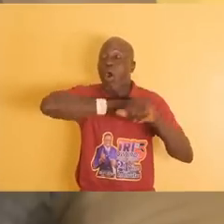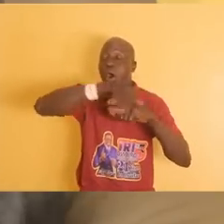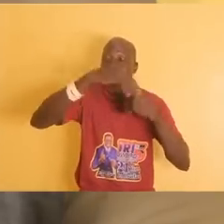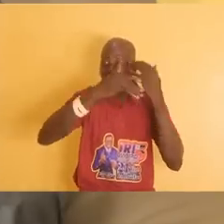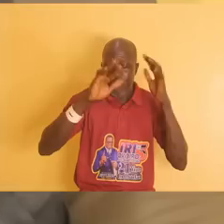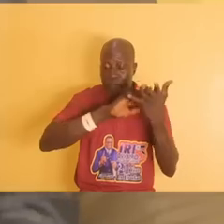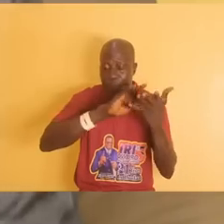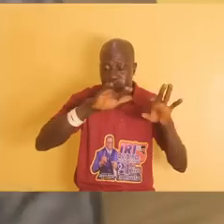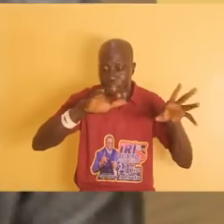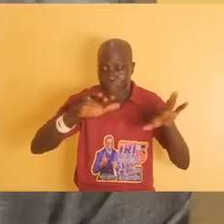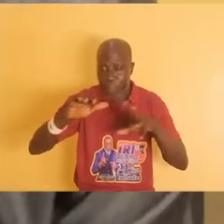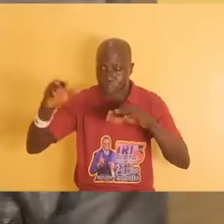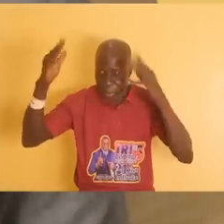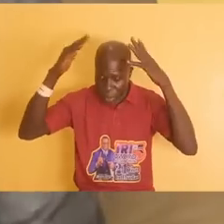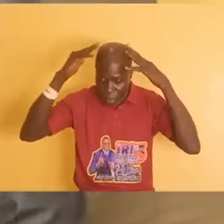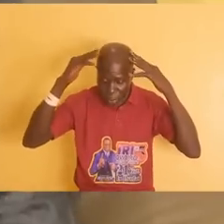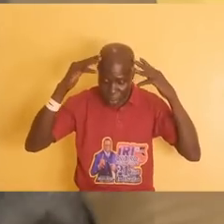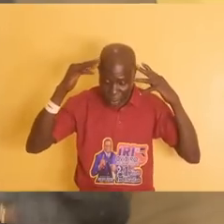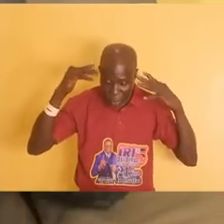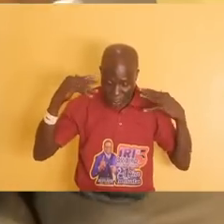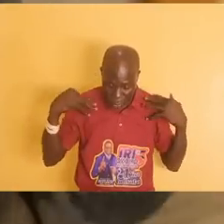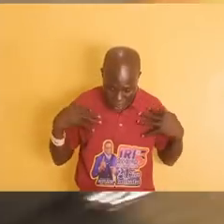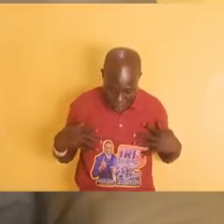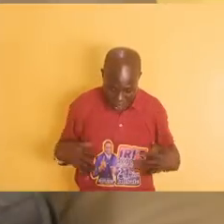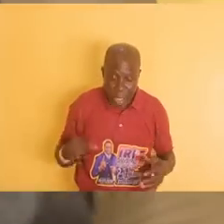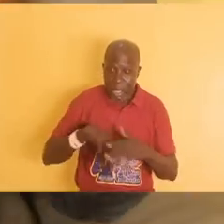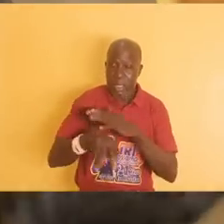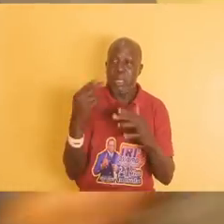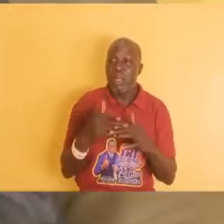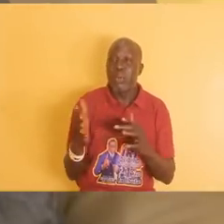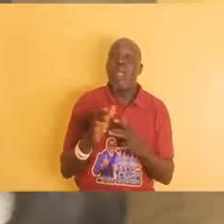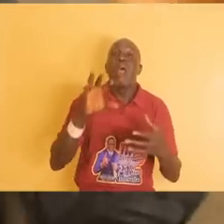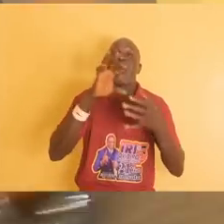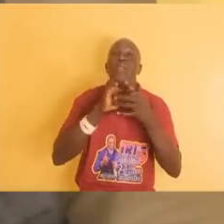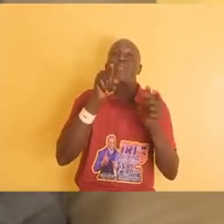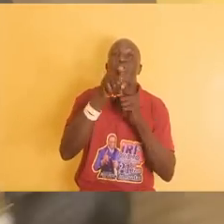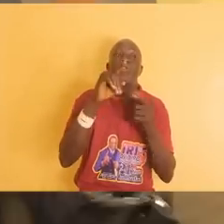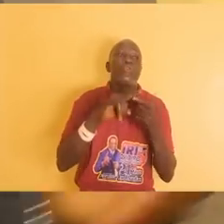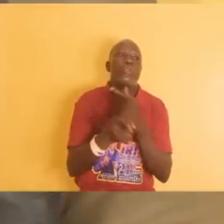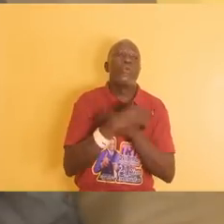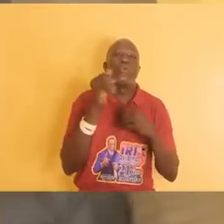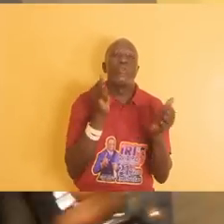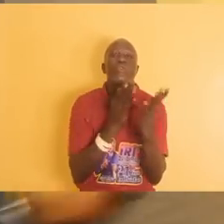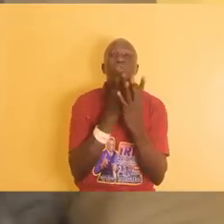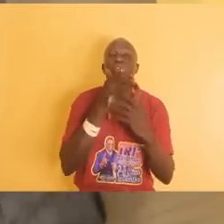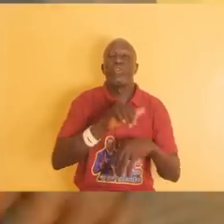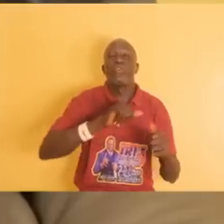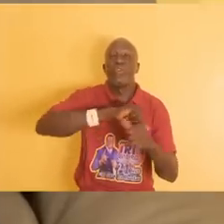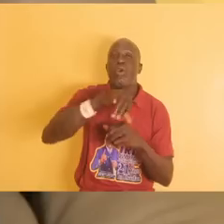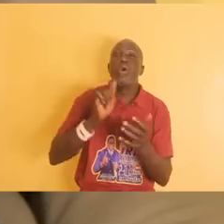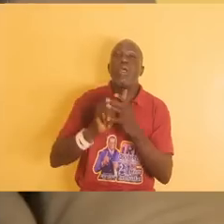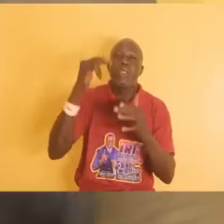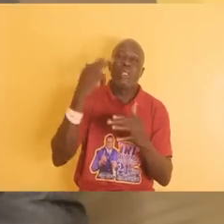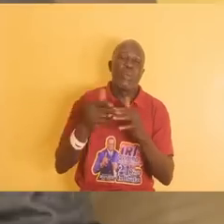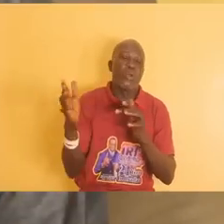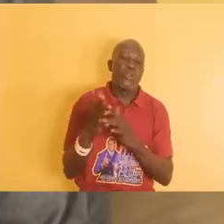oil flowed in the name of Jesus. In the name of Jesus Christ. I connect it today with the oil of heaven.